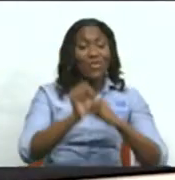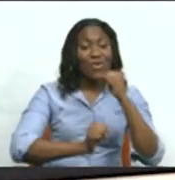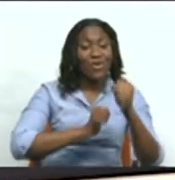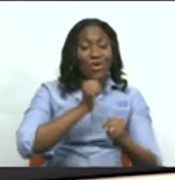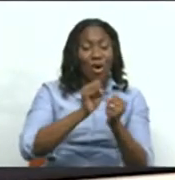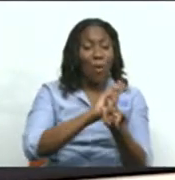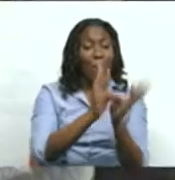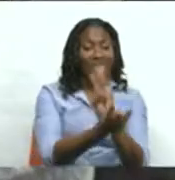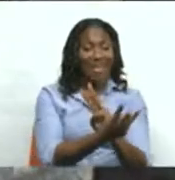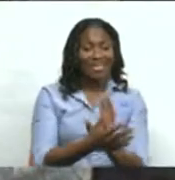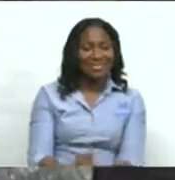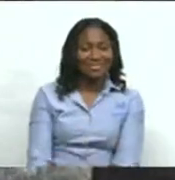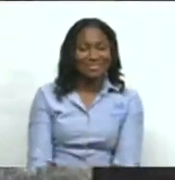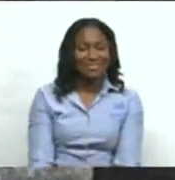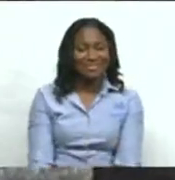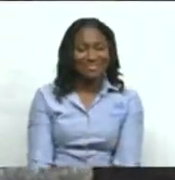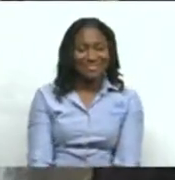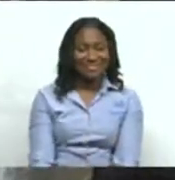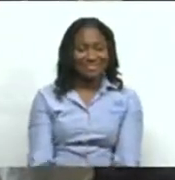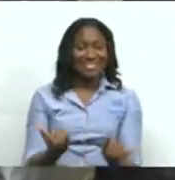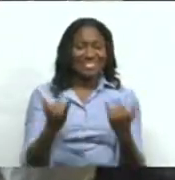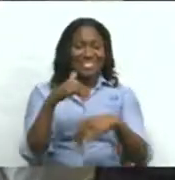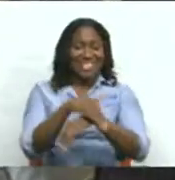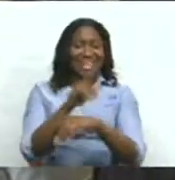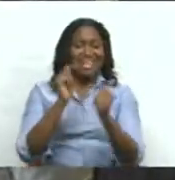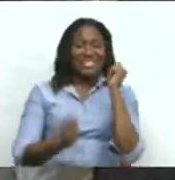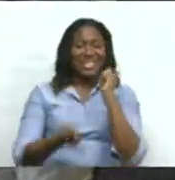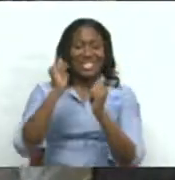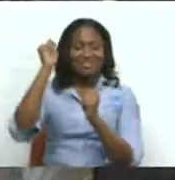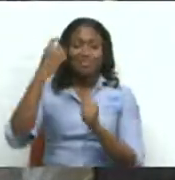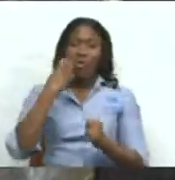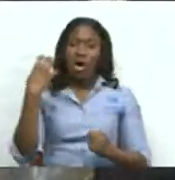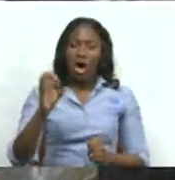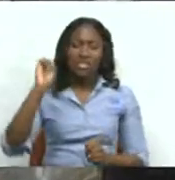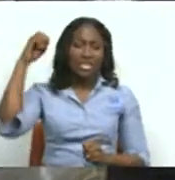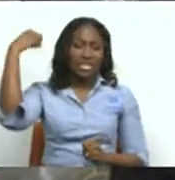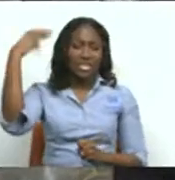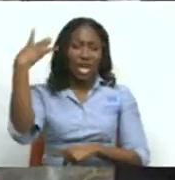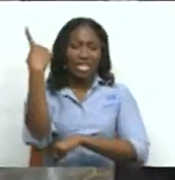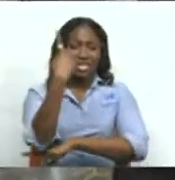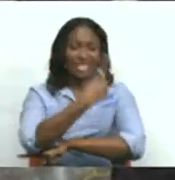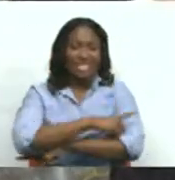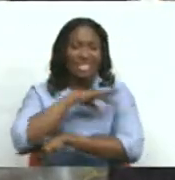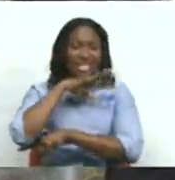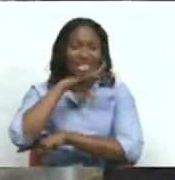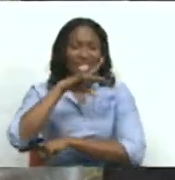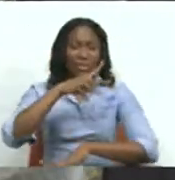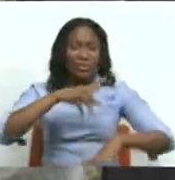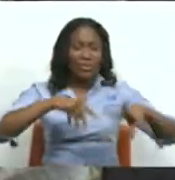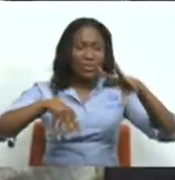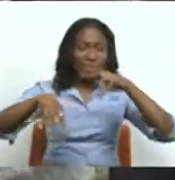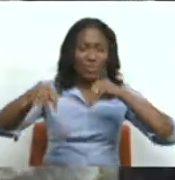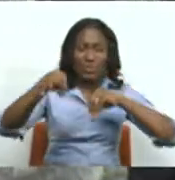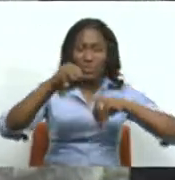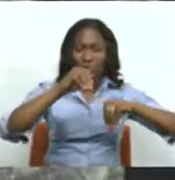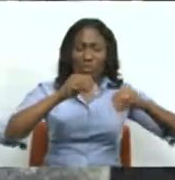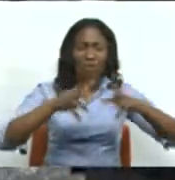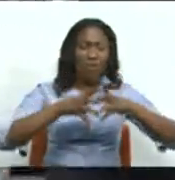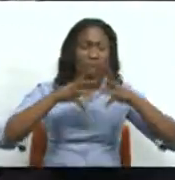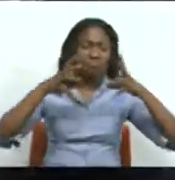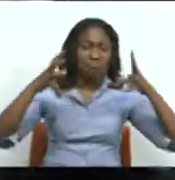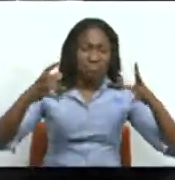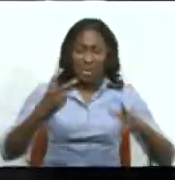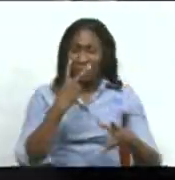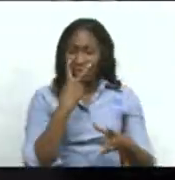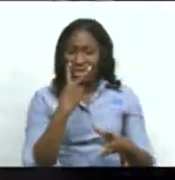the weather. Trinidad and Tobago had another mostly hot and sunny day. The Saharan dust concentrations are on the decline, and we are